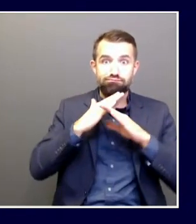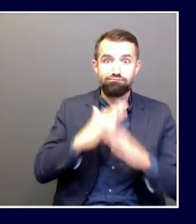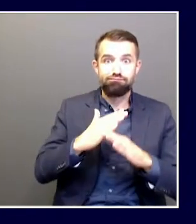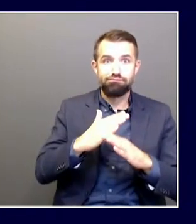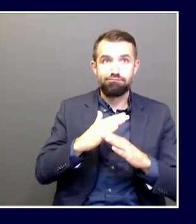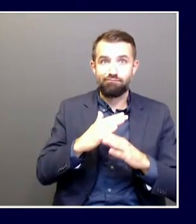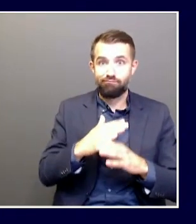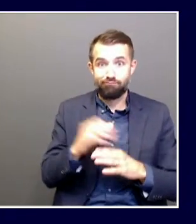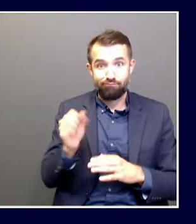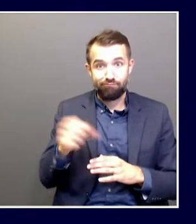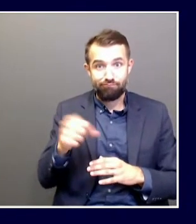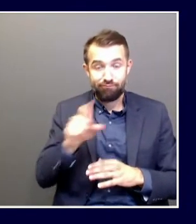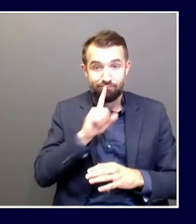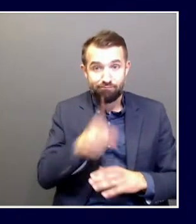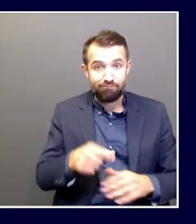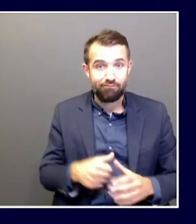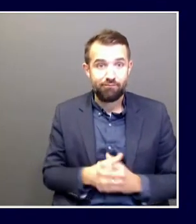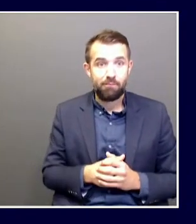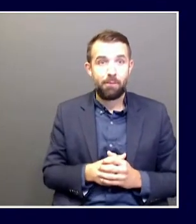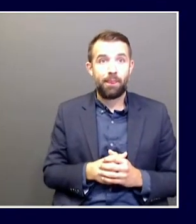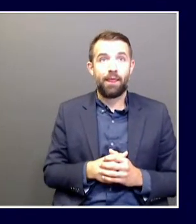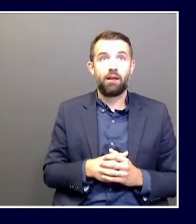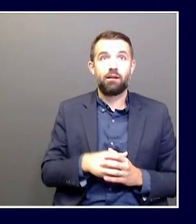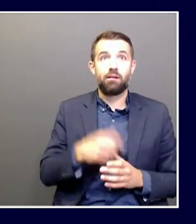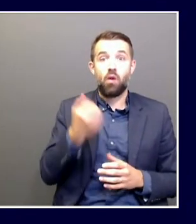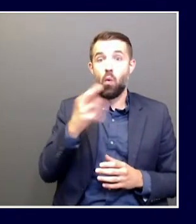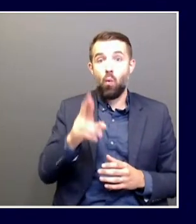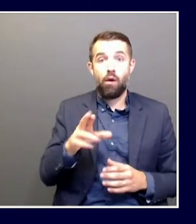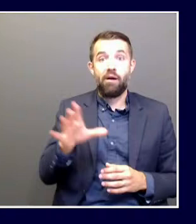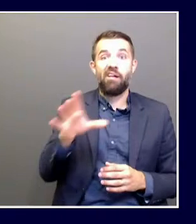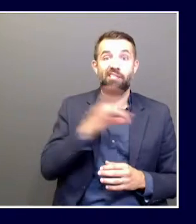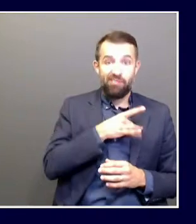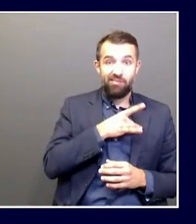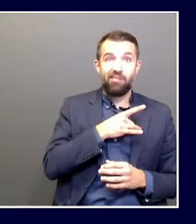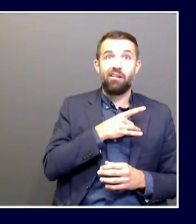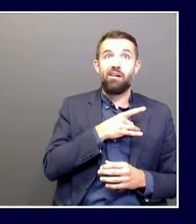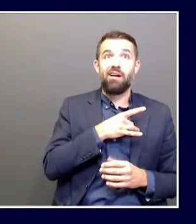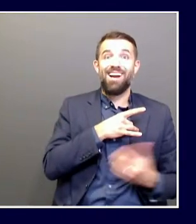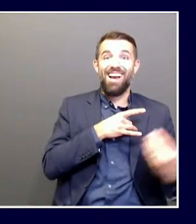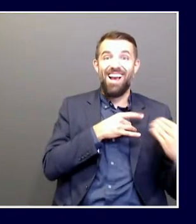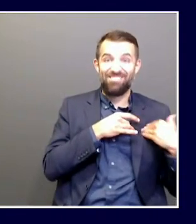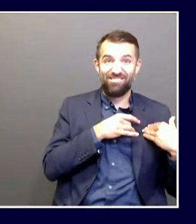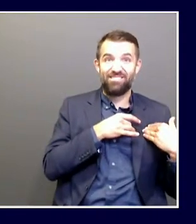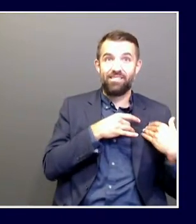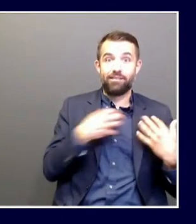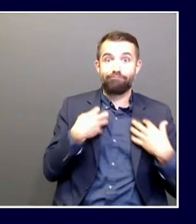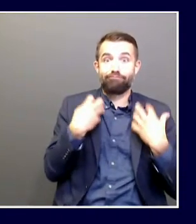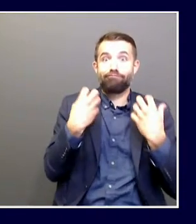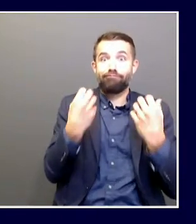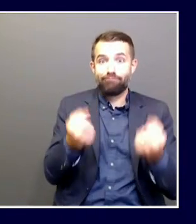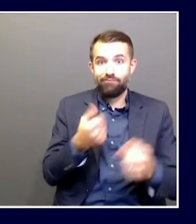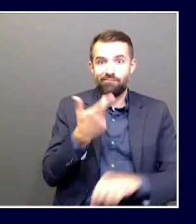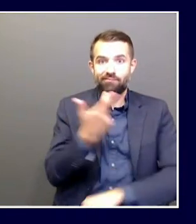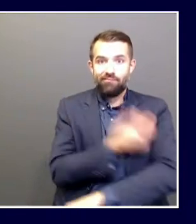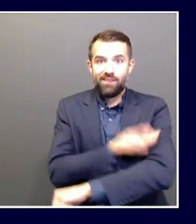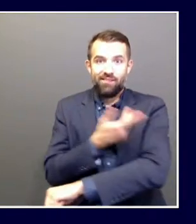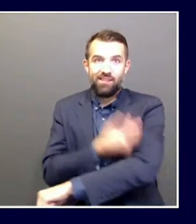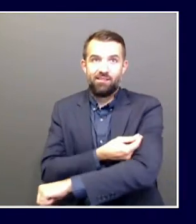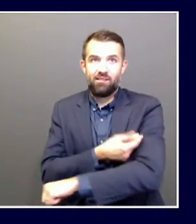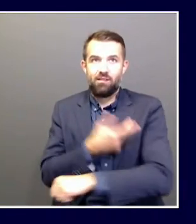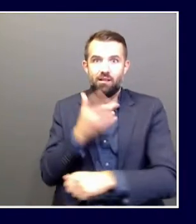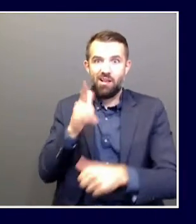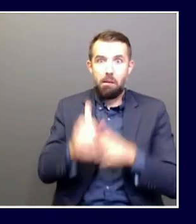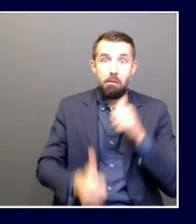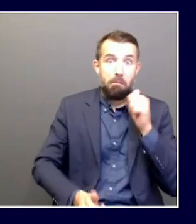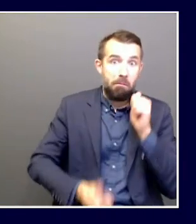recommends that even those who had COVID do go ahead and get vaccinated. There are some early data to suggest that the combination